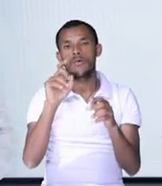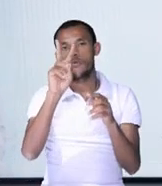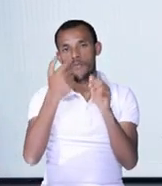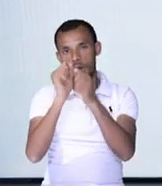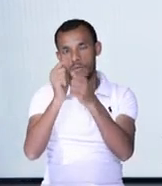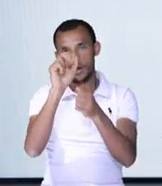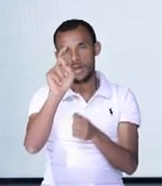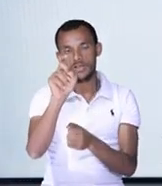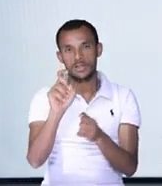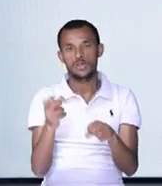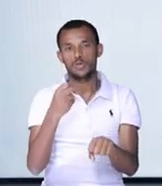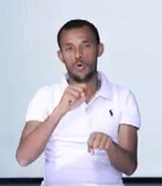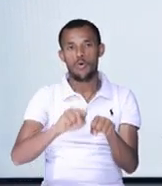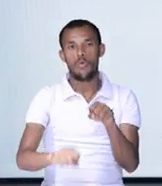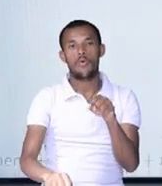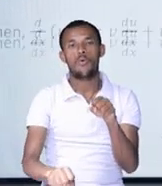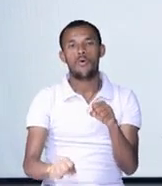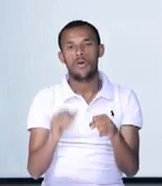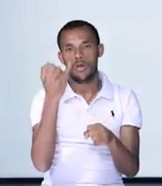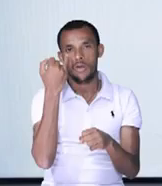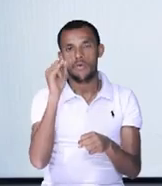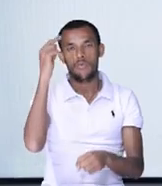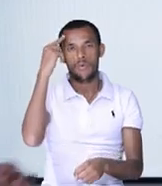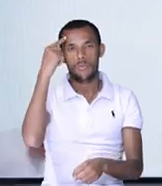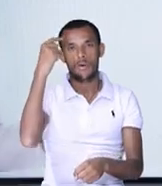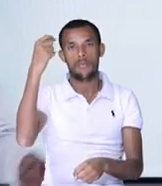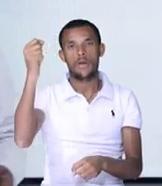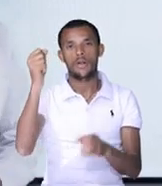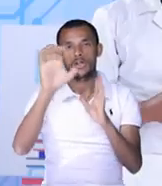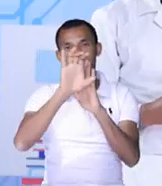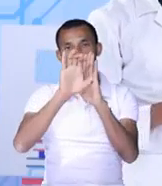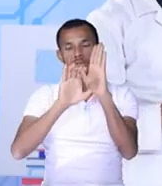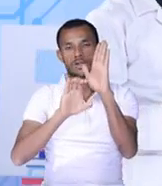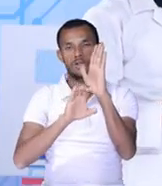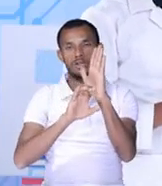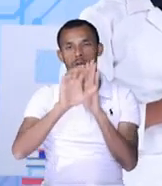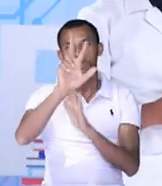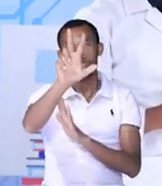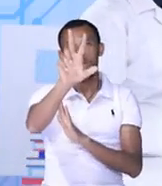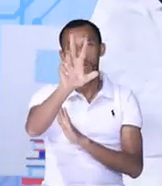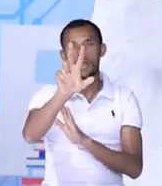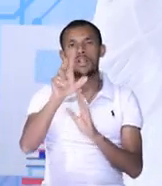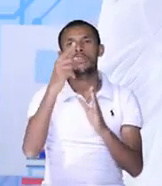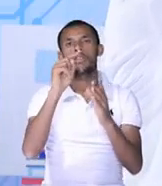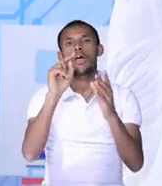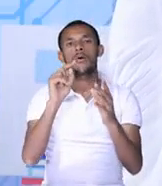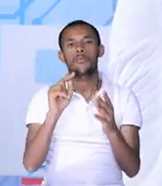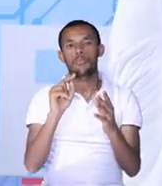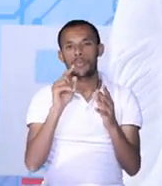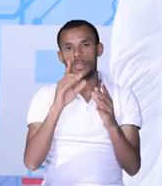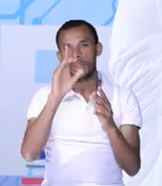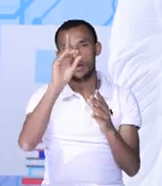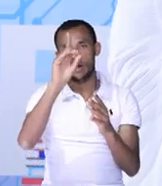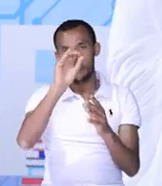x. So if you remember in chapter 3, the derivative of